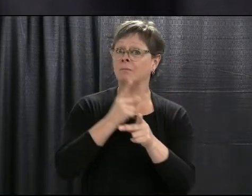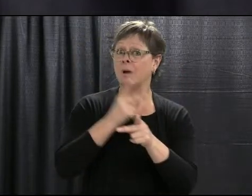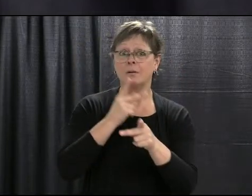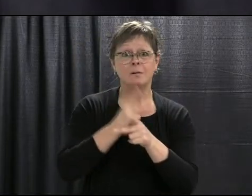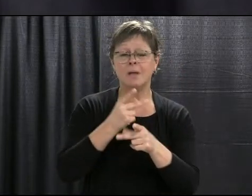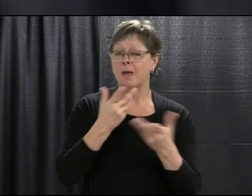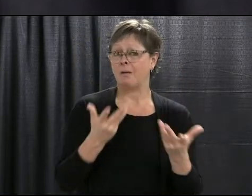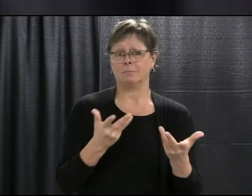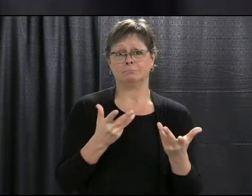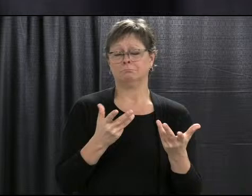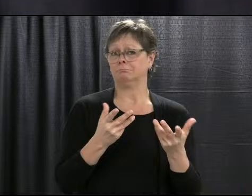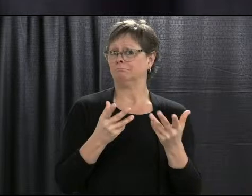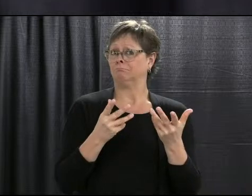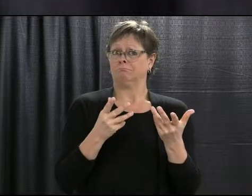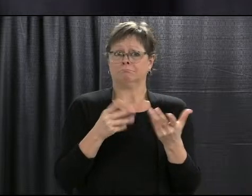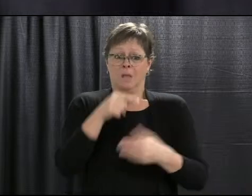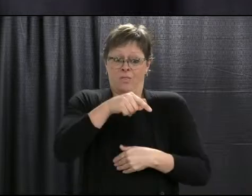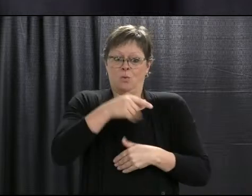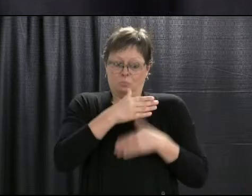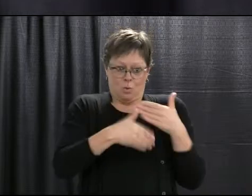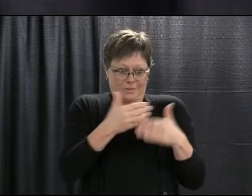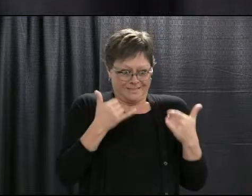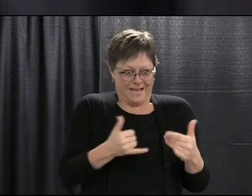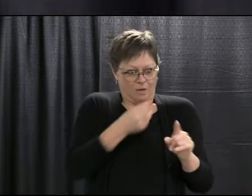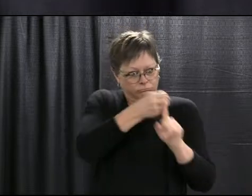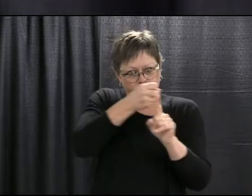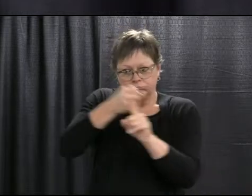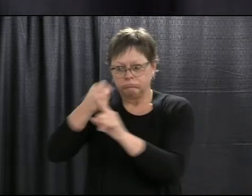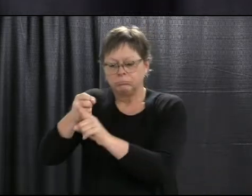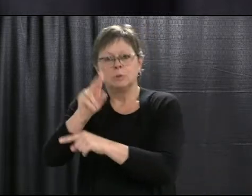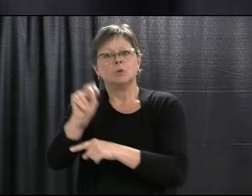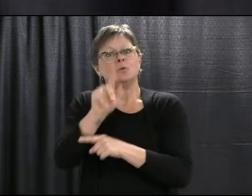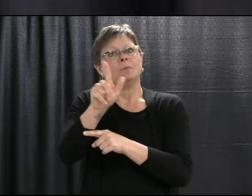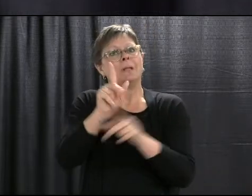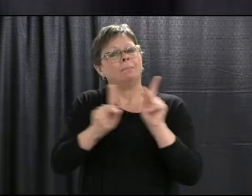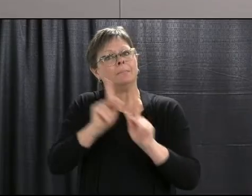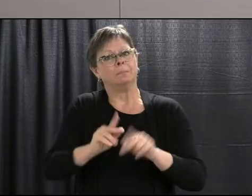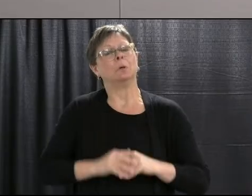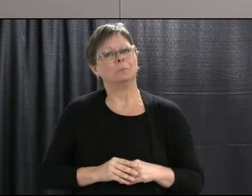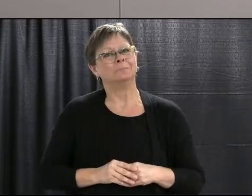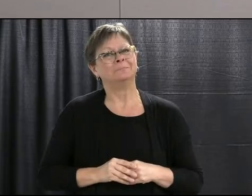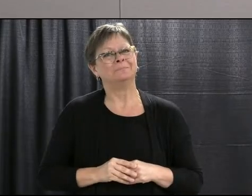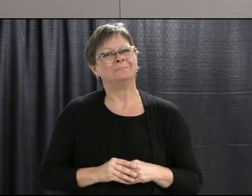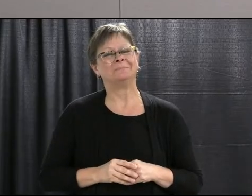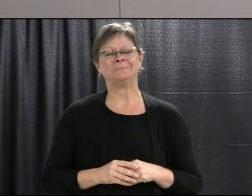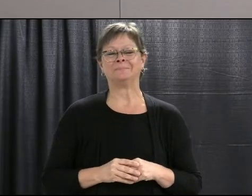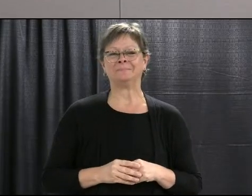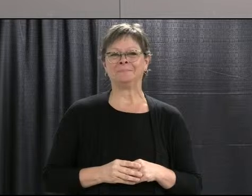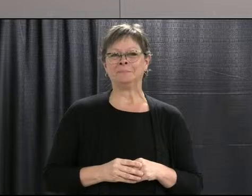disease process that we have affecting our patients here in Newfoundland and Labrador. I'll hand it back to the Minister.